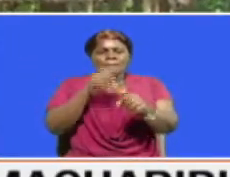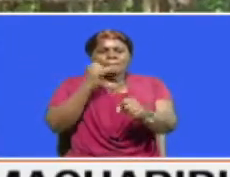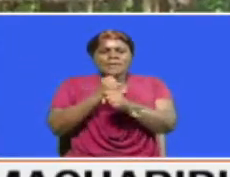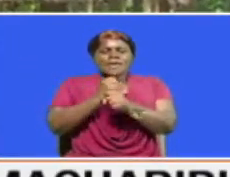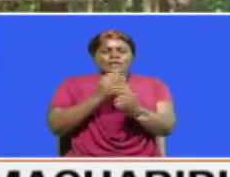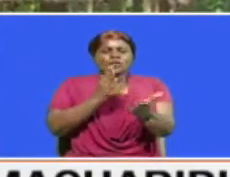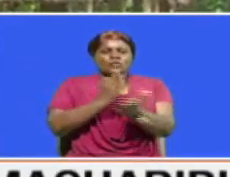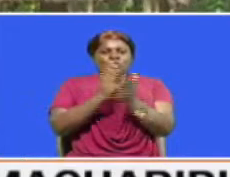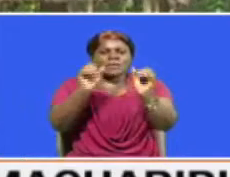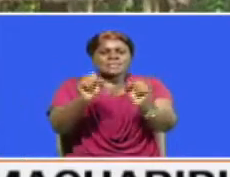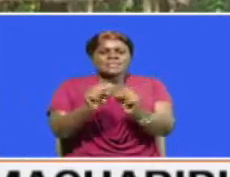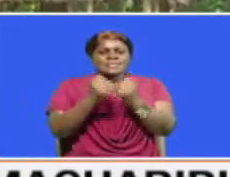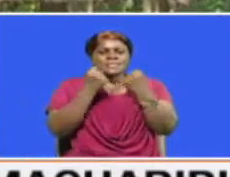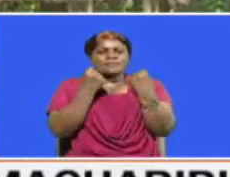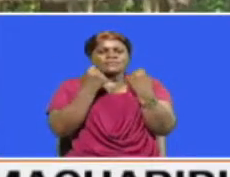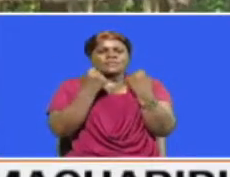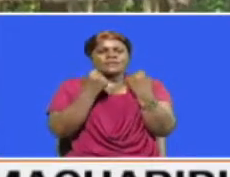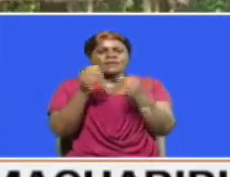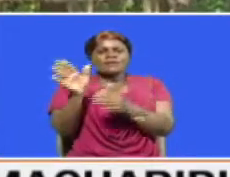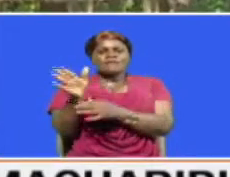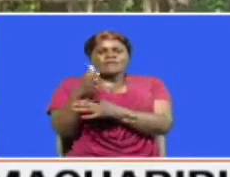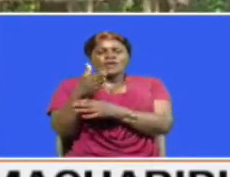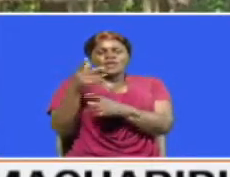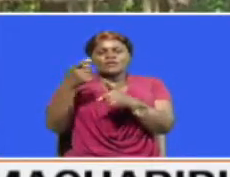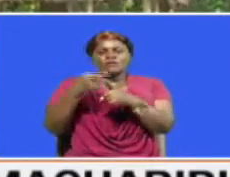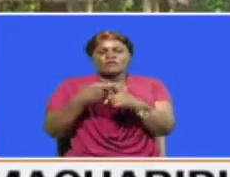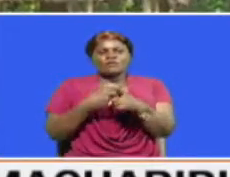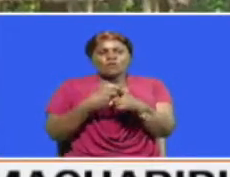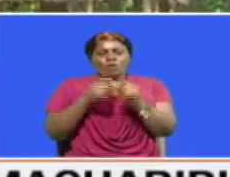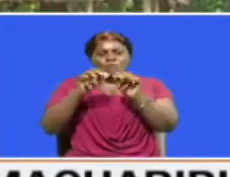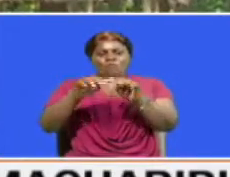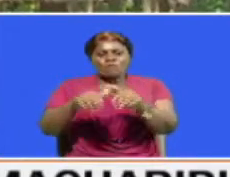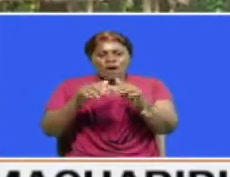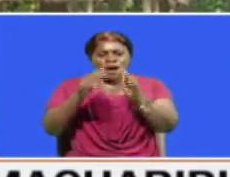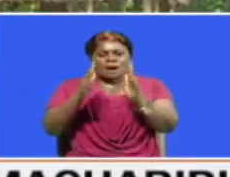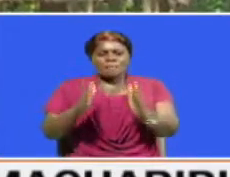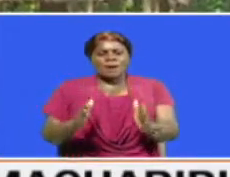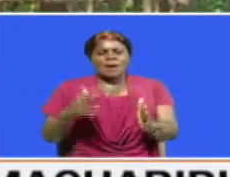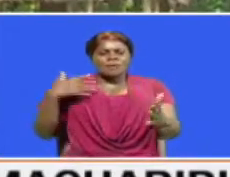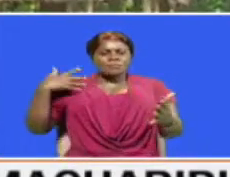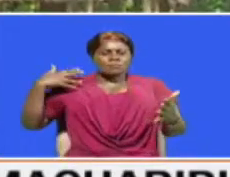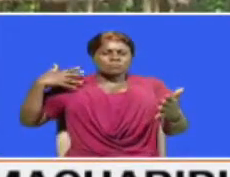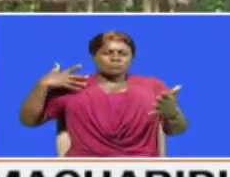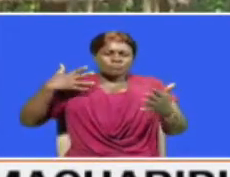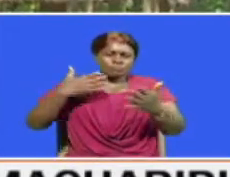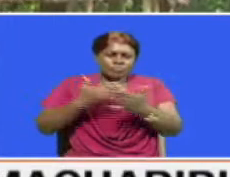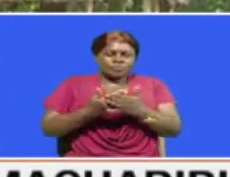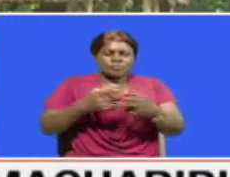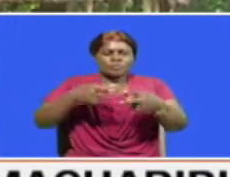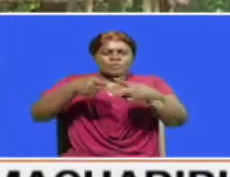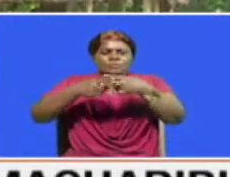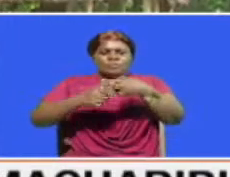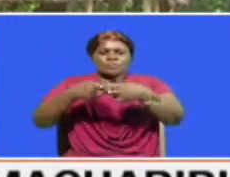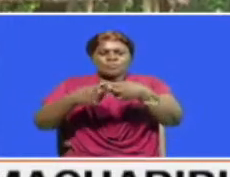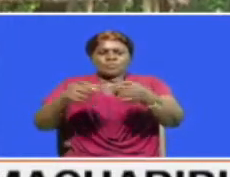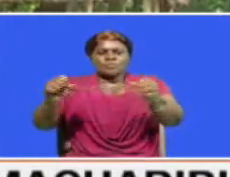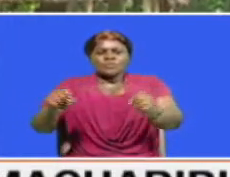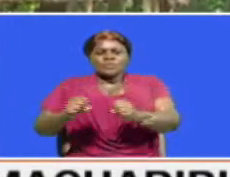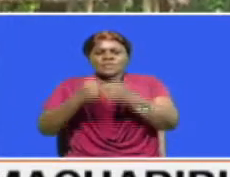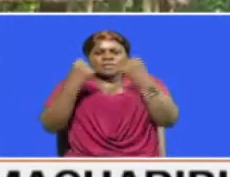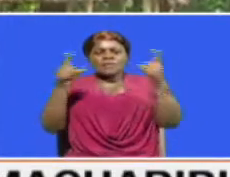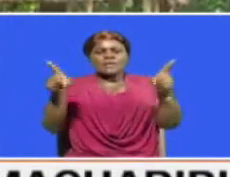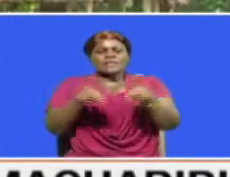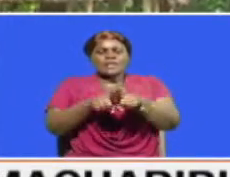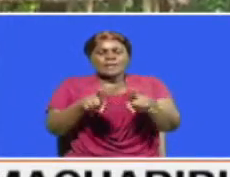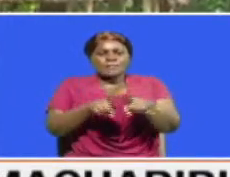sure that the safety of the fish from the farmer all the way to the factory is safe, and